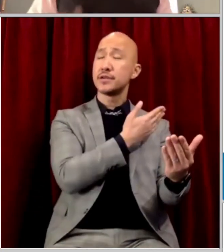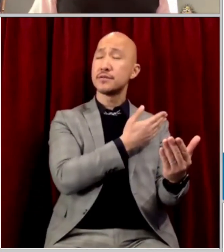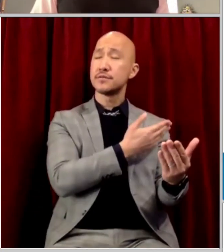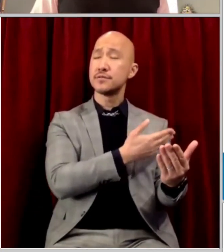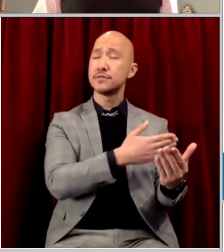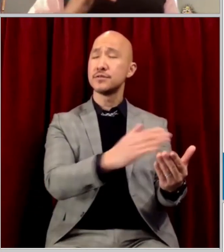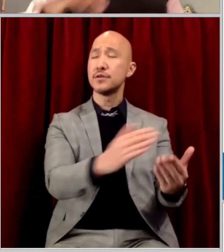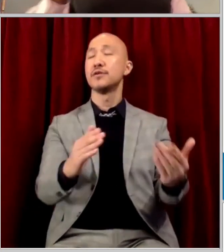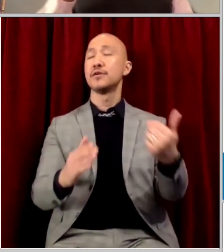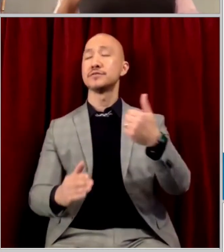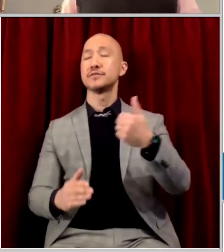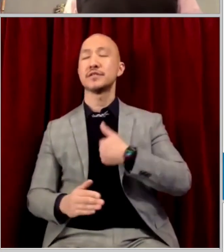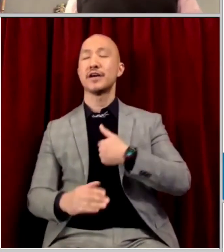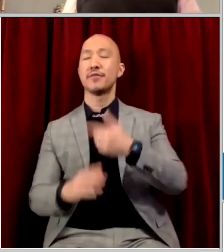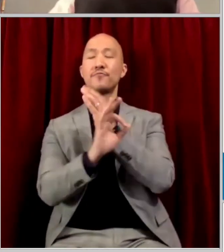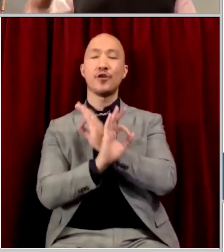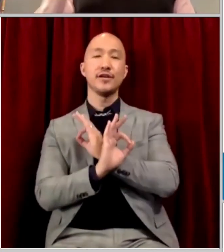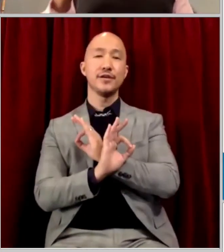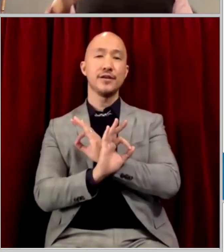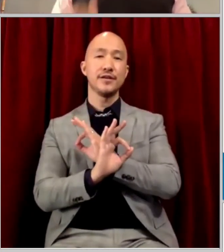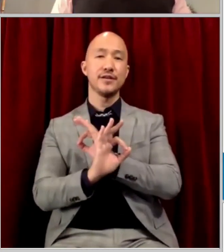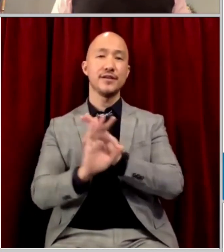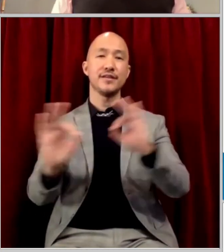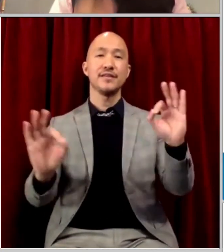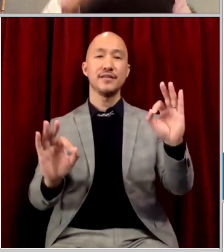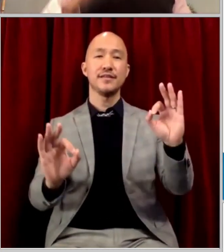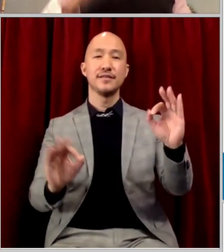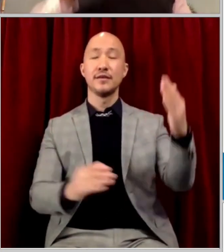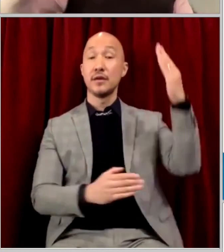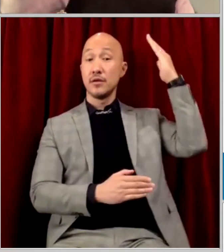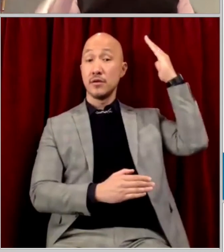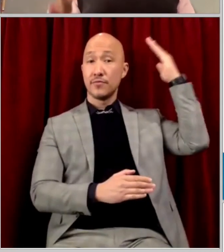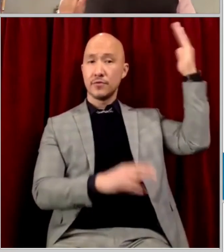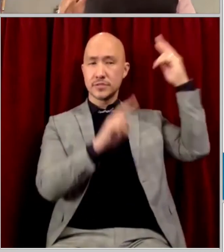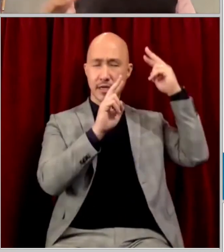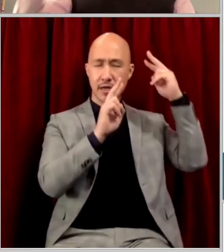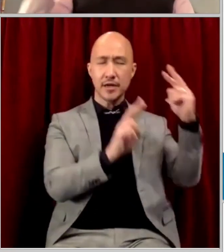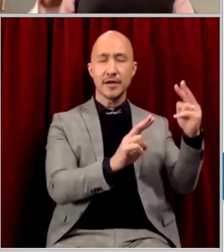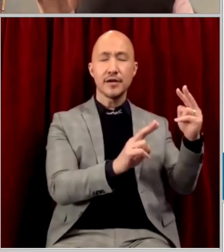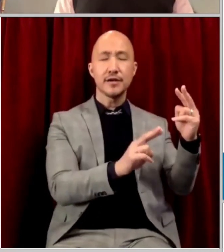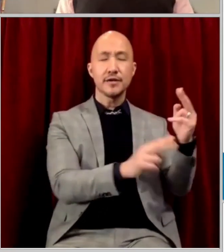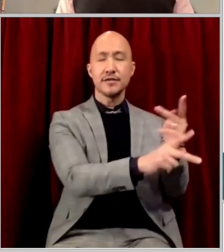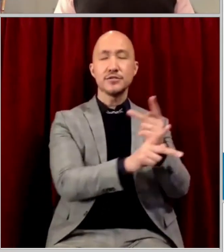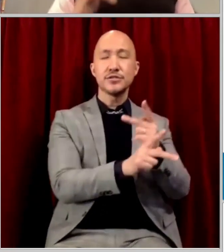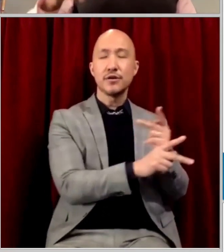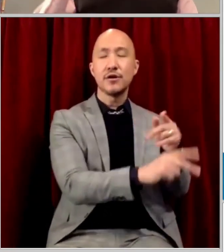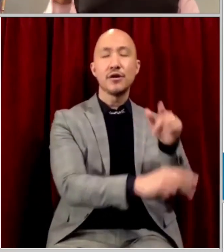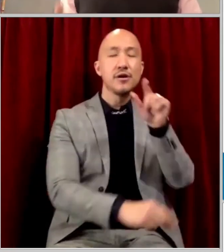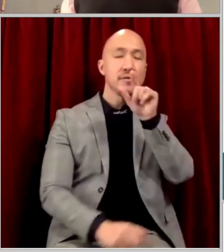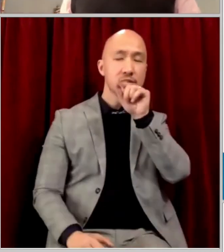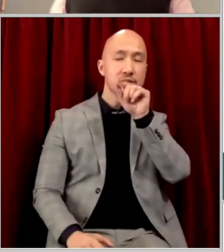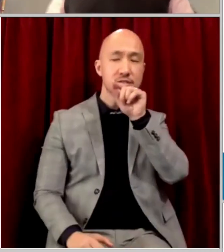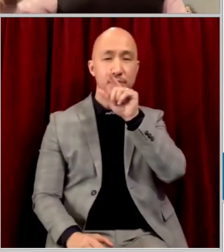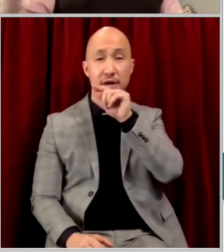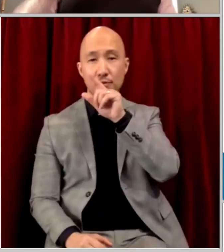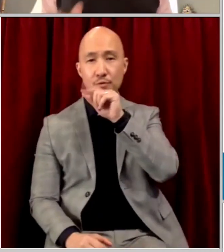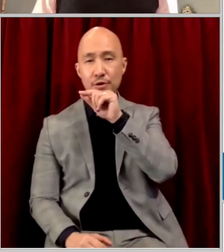sing because I'm free. For his eye is on